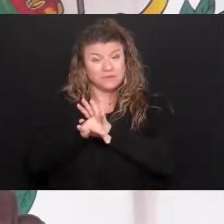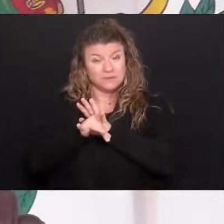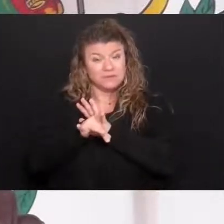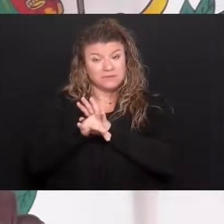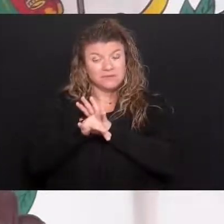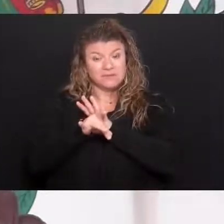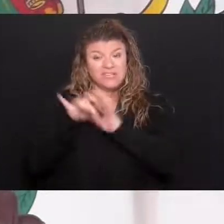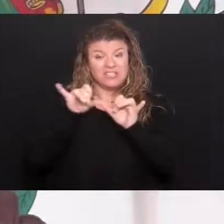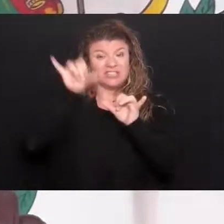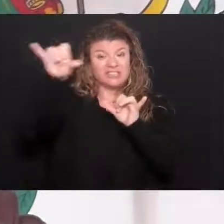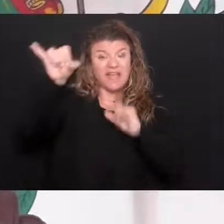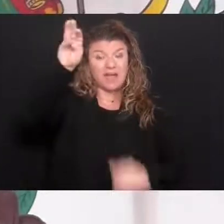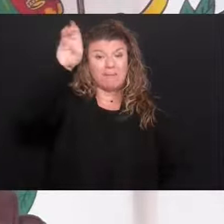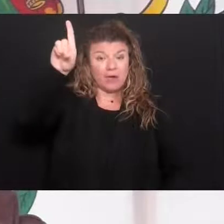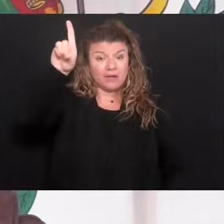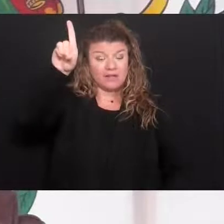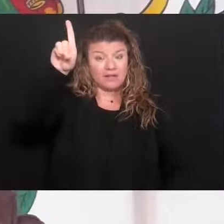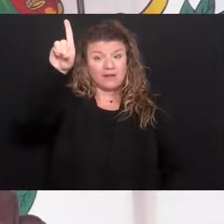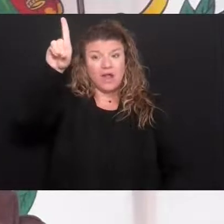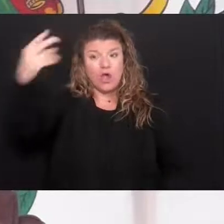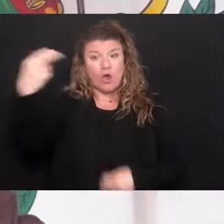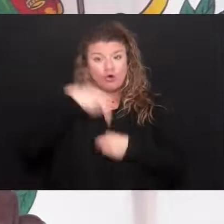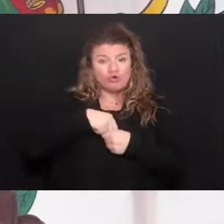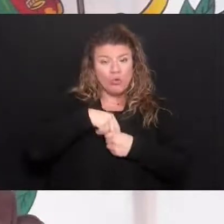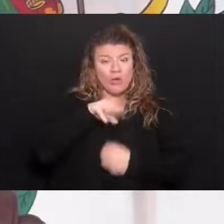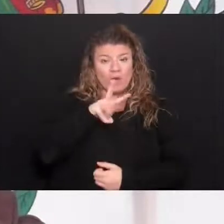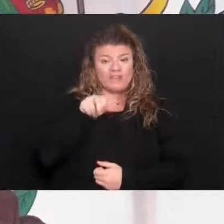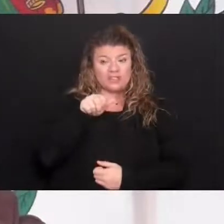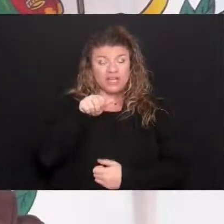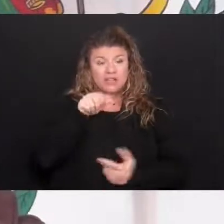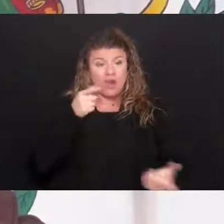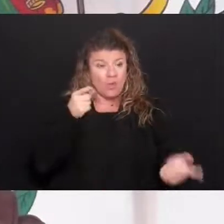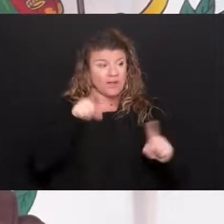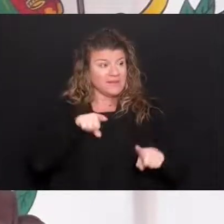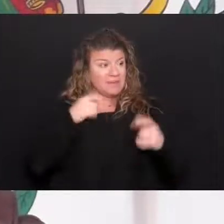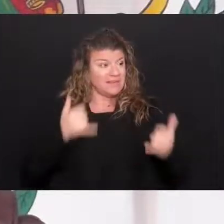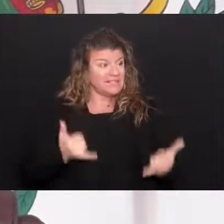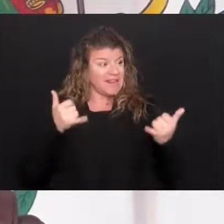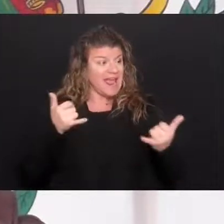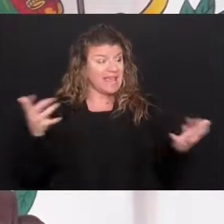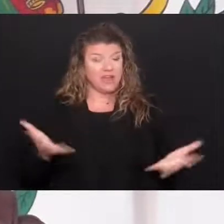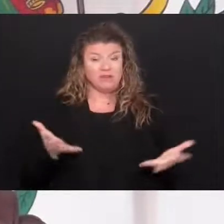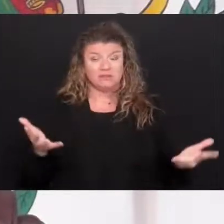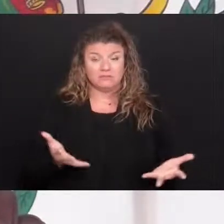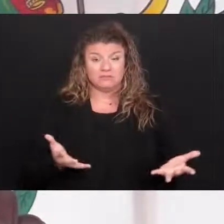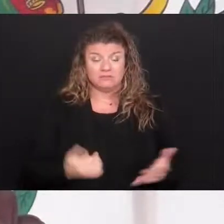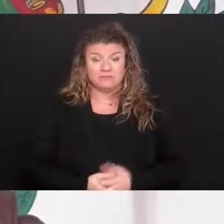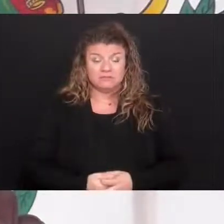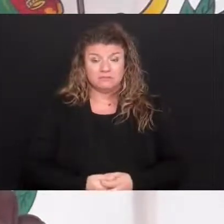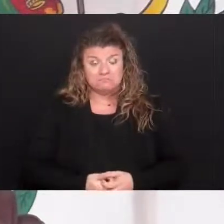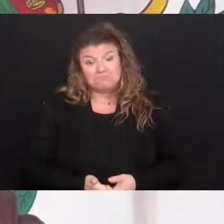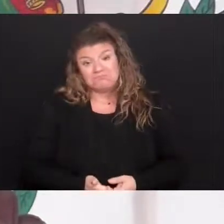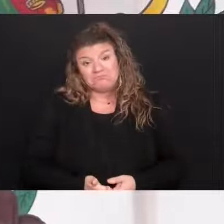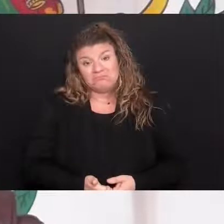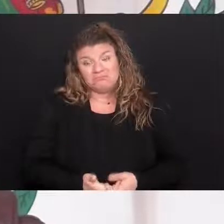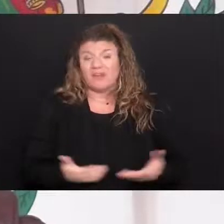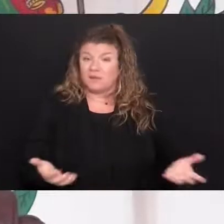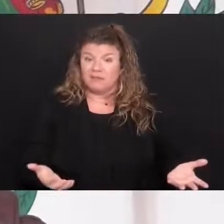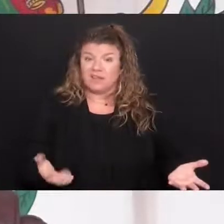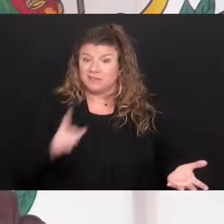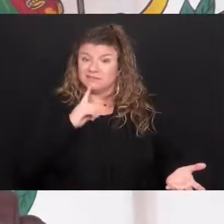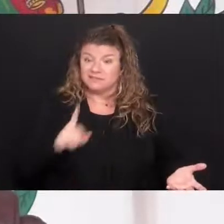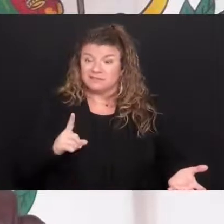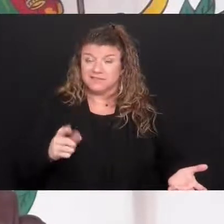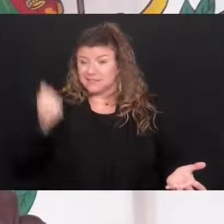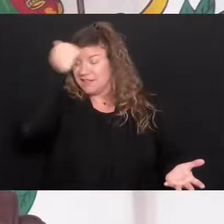to stay in Maryland or join West Virginia in what's going on today, well, it would take a dumb bunny